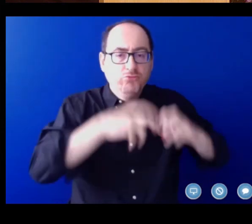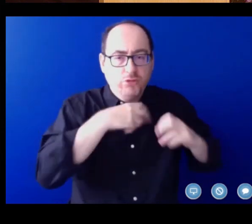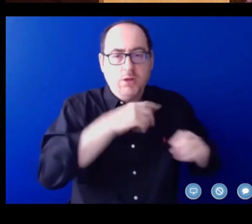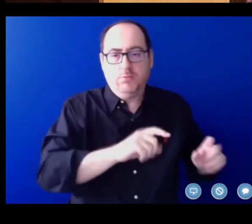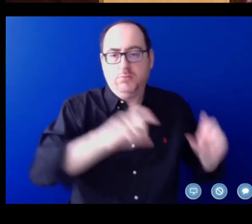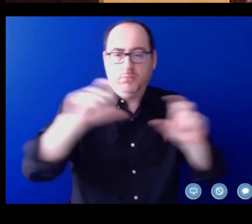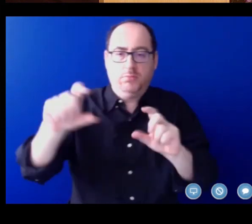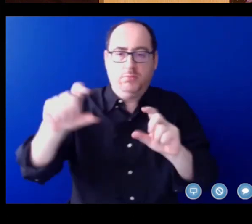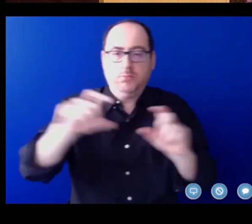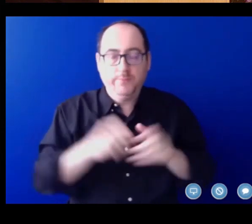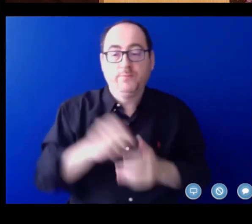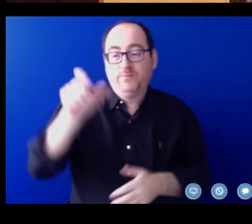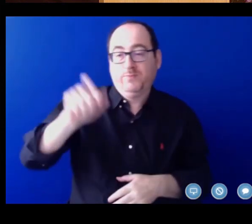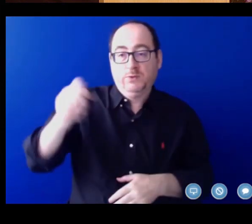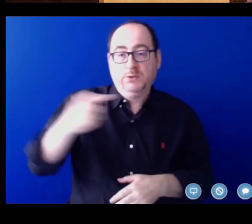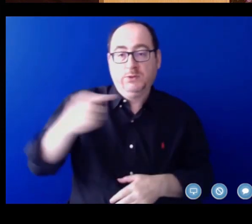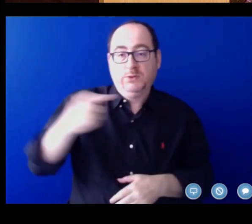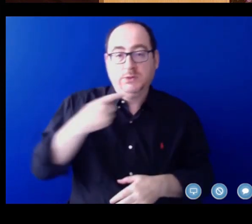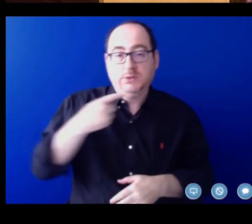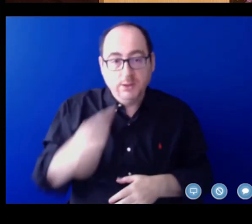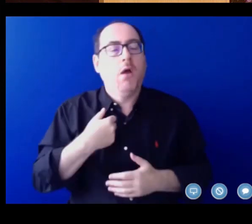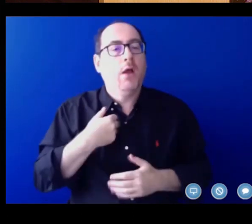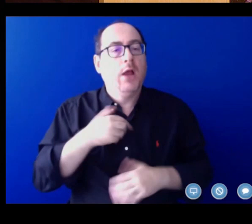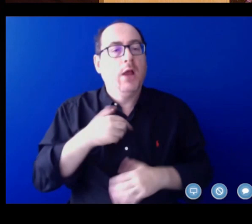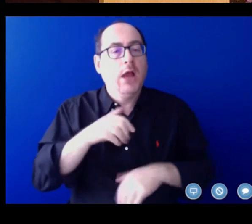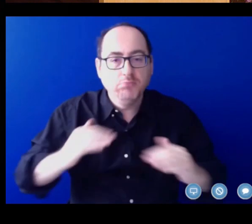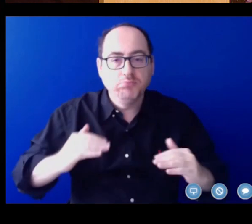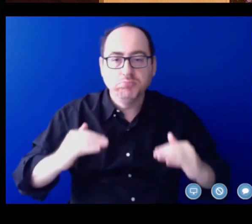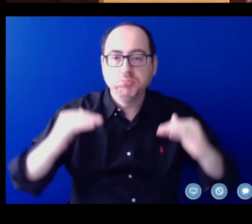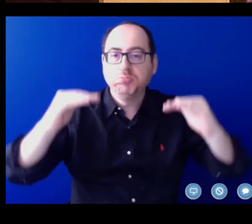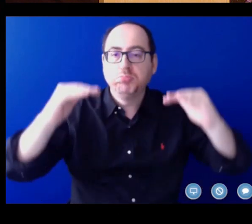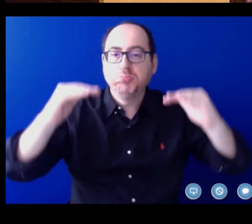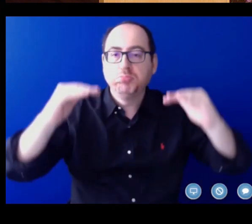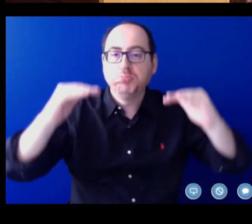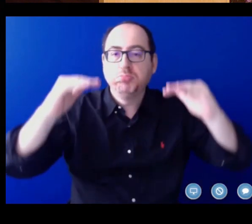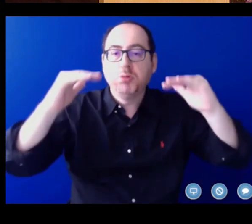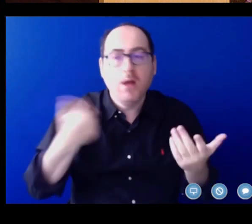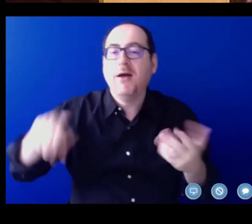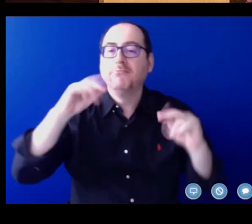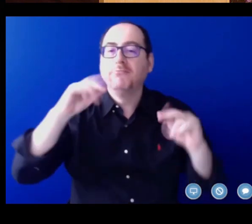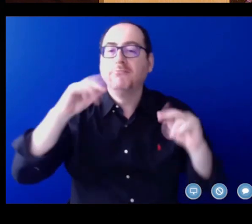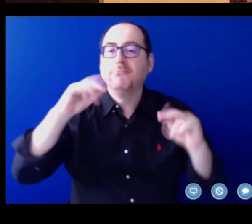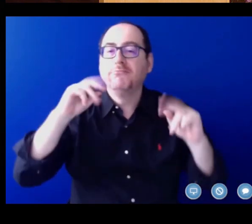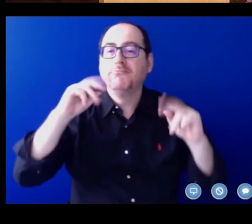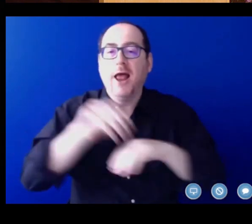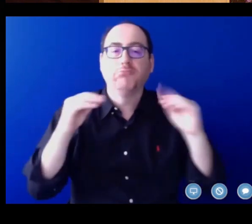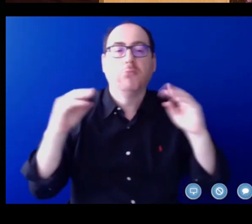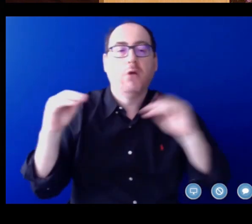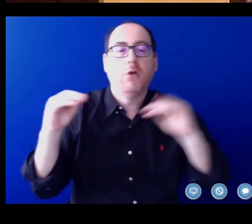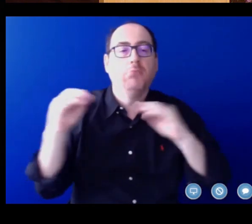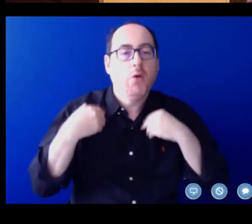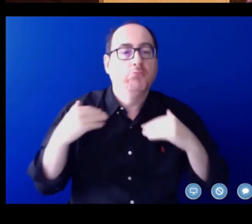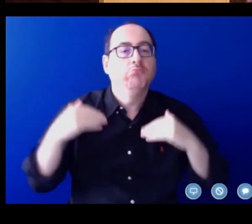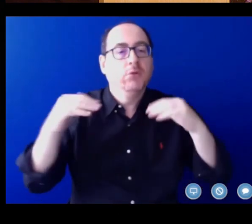too help me improve my English because we are communicating with new people, getting to know new people. And a teacher, which I guess shows how language